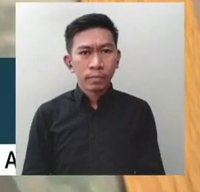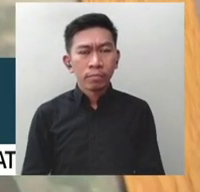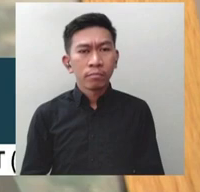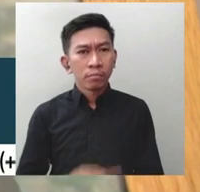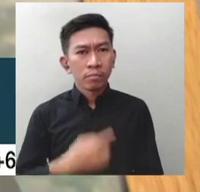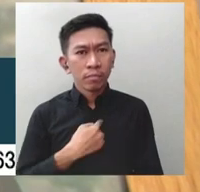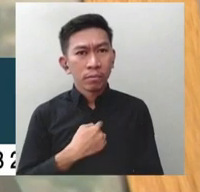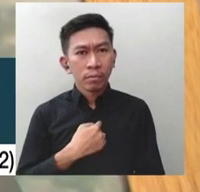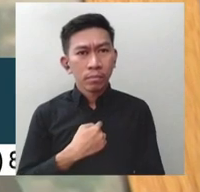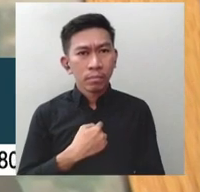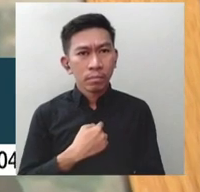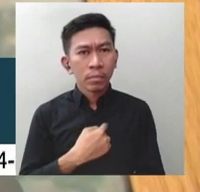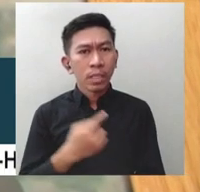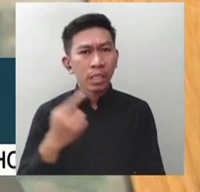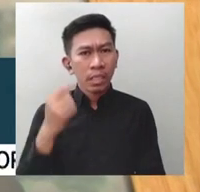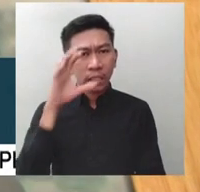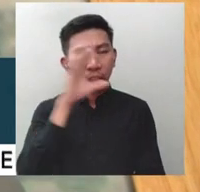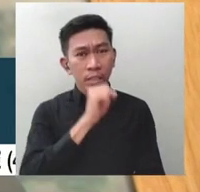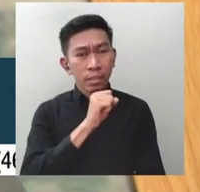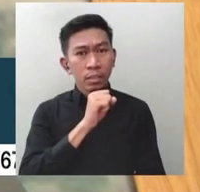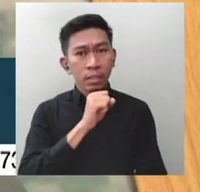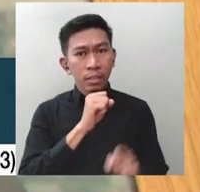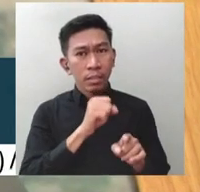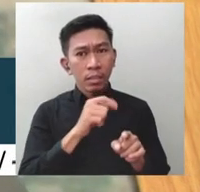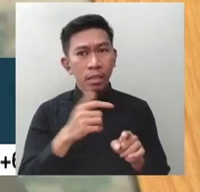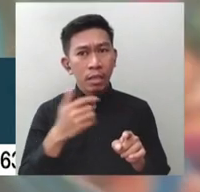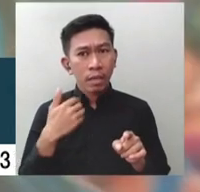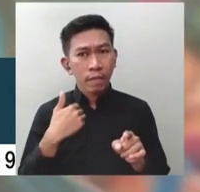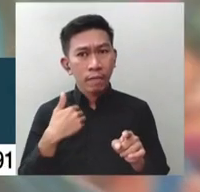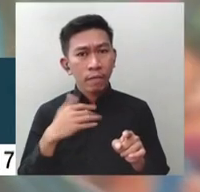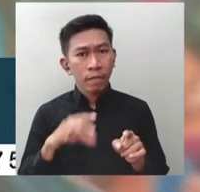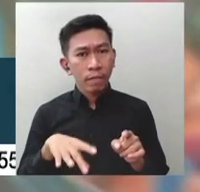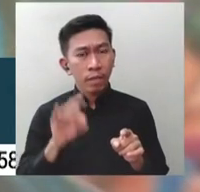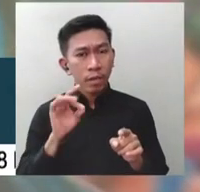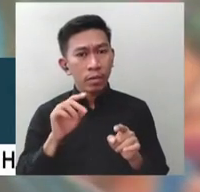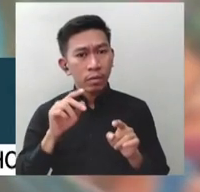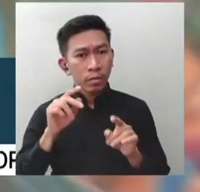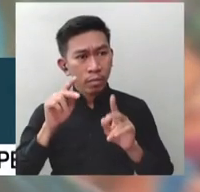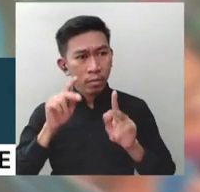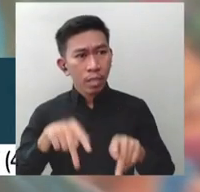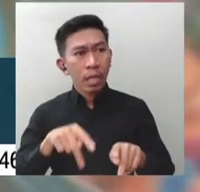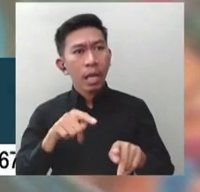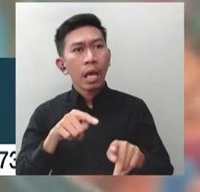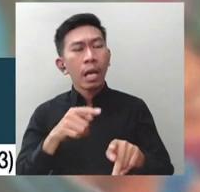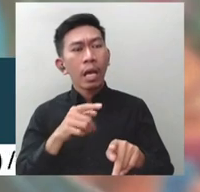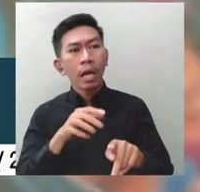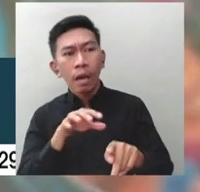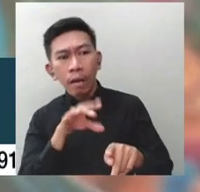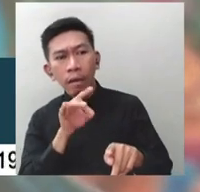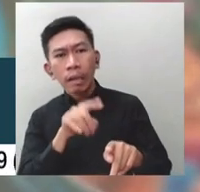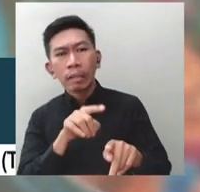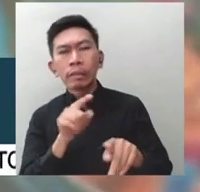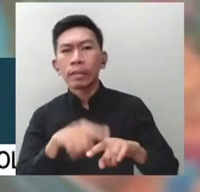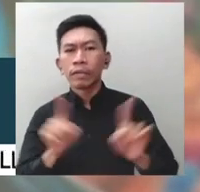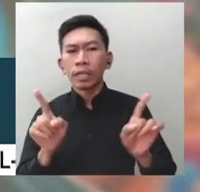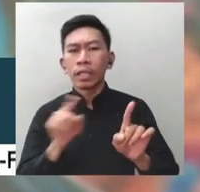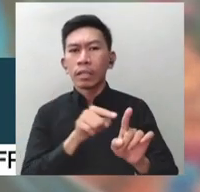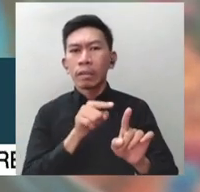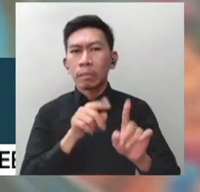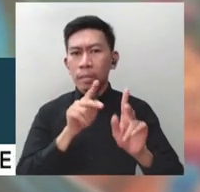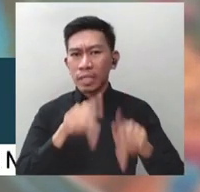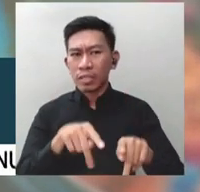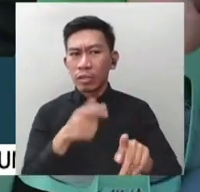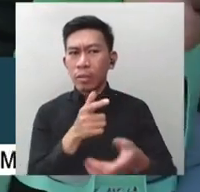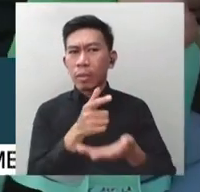they discovered that the person they accidentally killed was not the person involved in the shooting